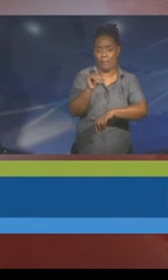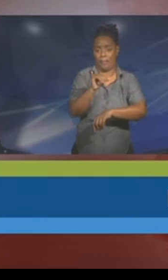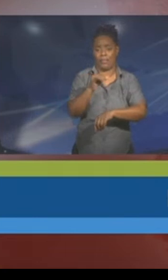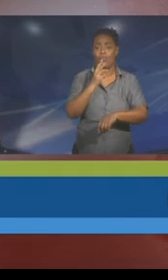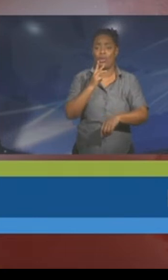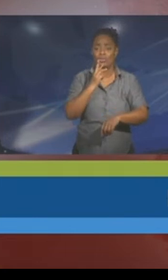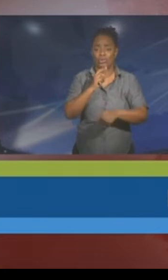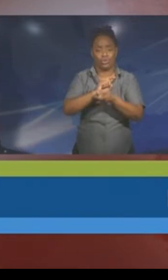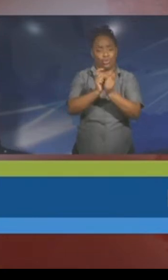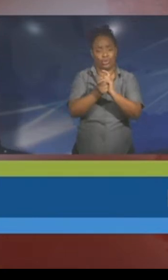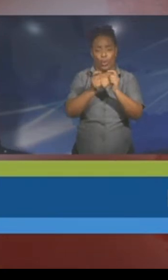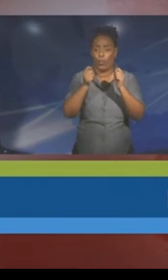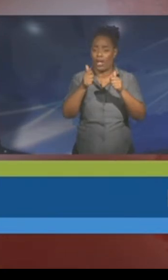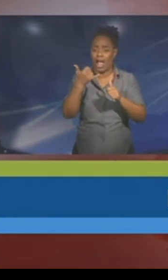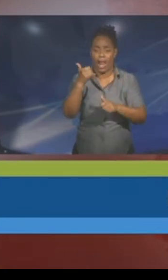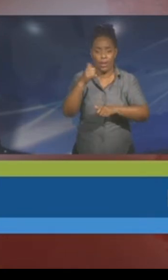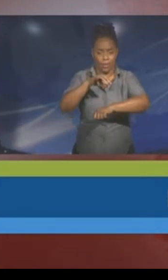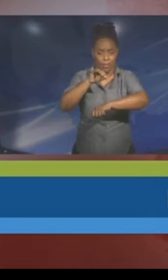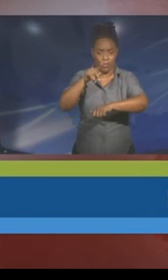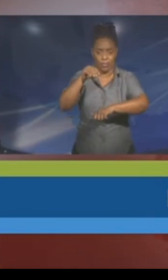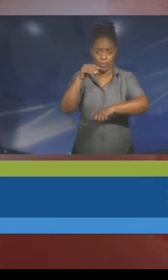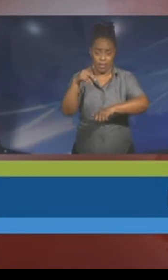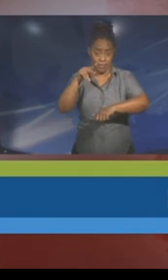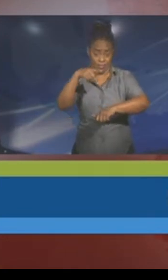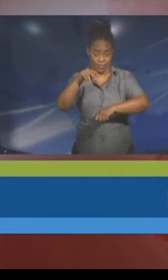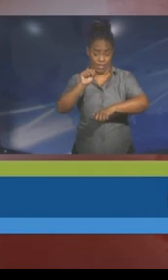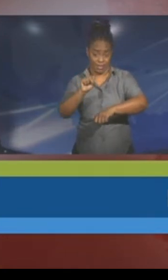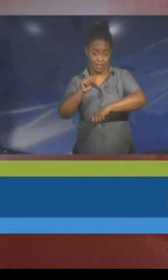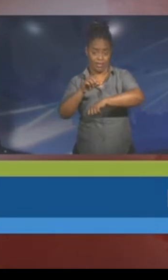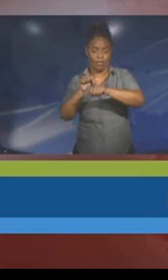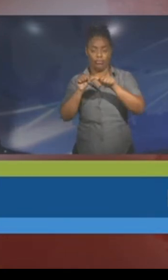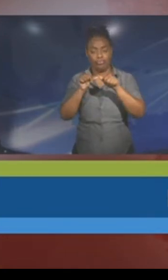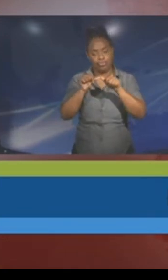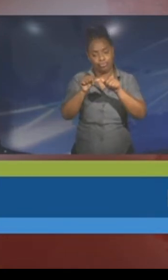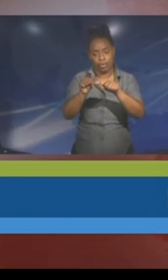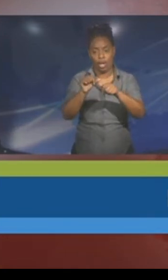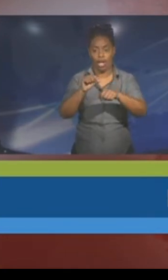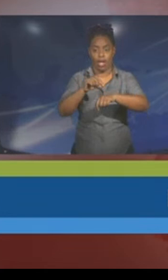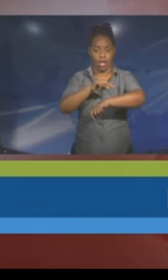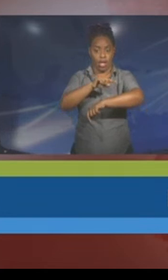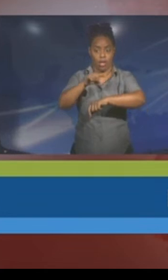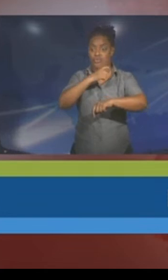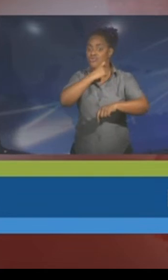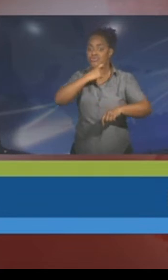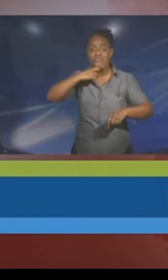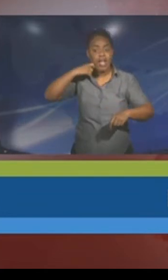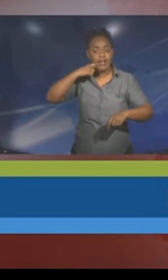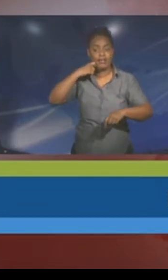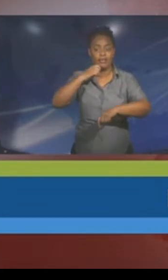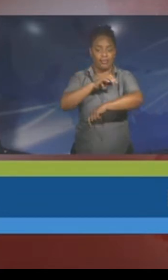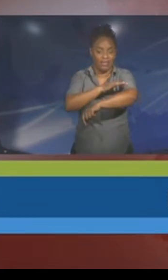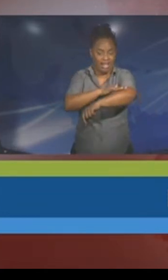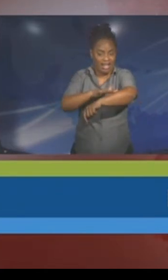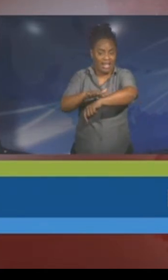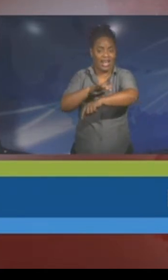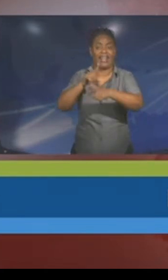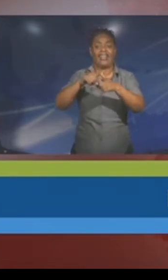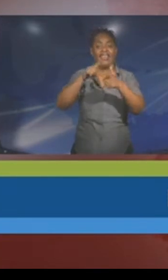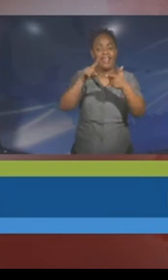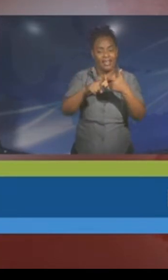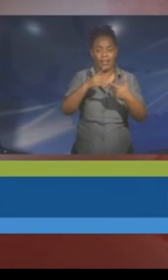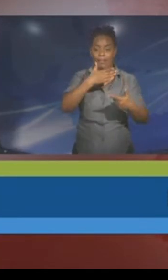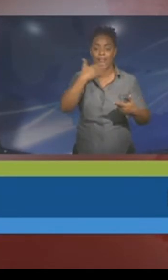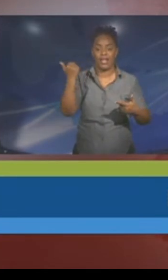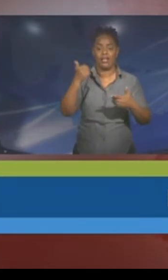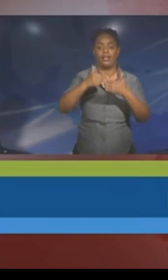next. So people remain infectious until all of the lesions have crusted over, which normally takes about 2 to 3 weeks.